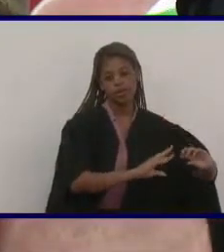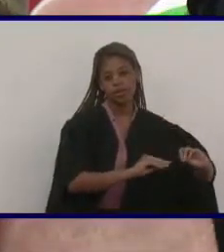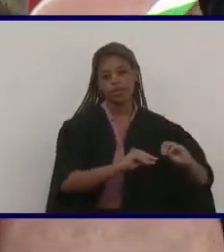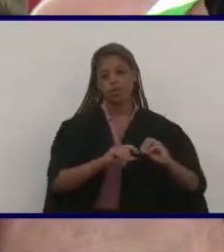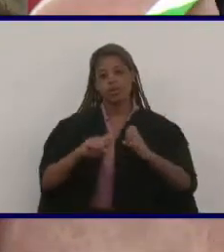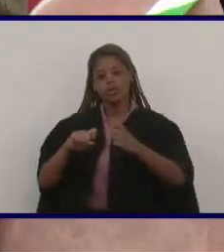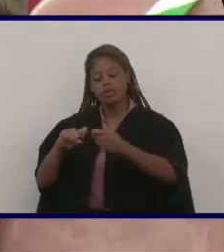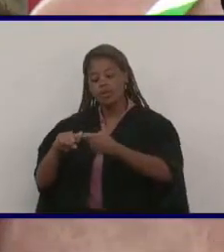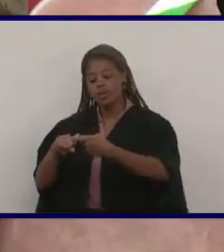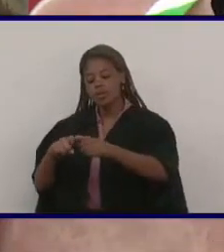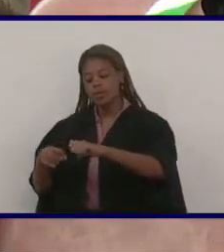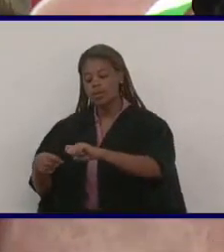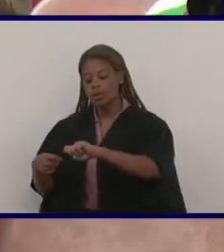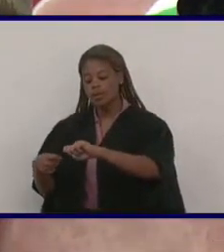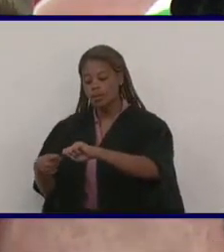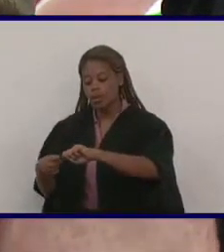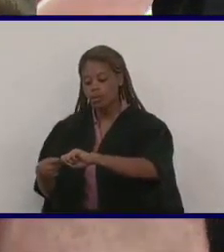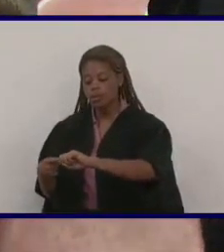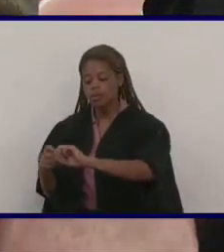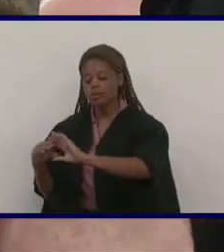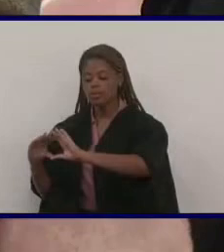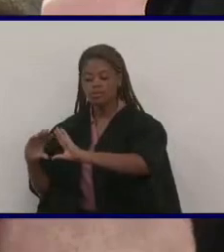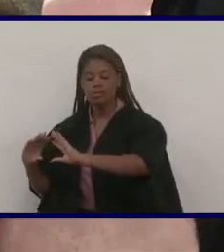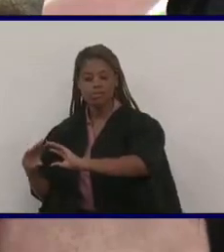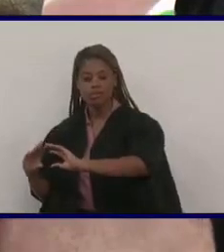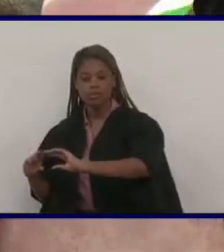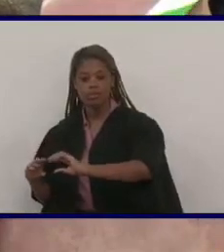ufedise dintwali